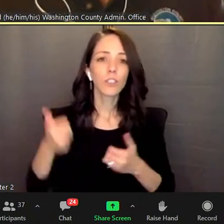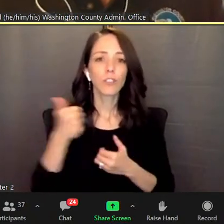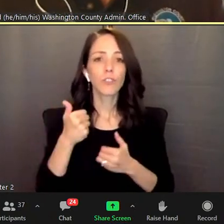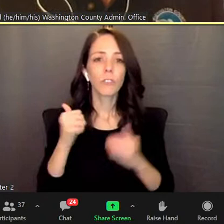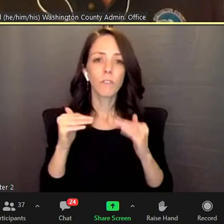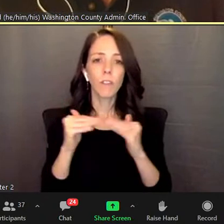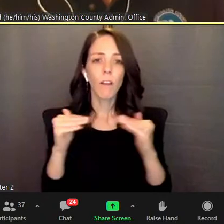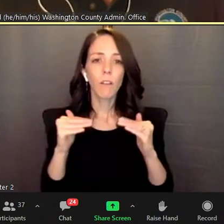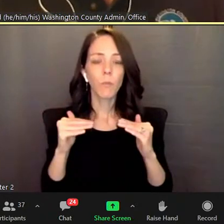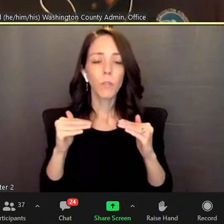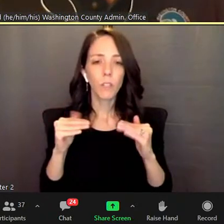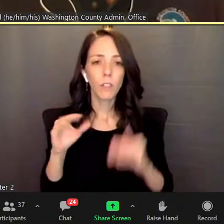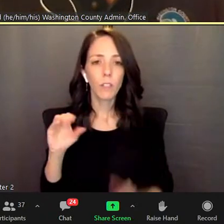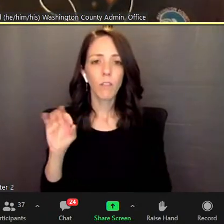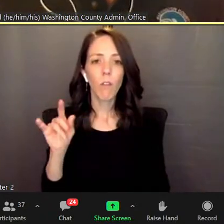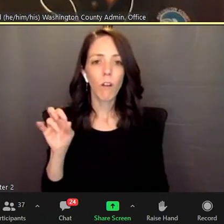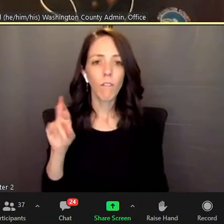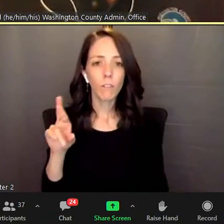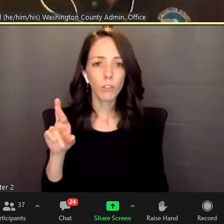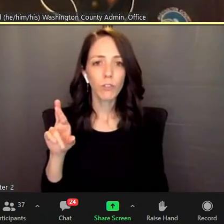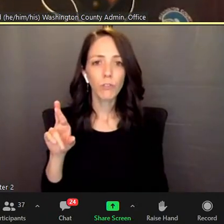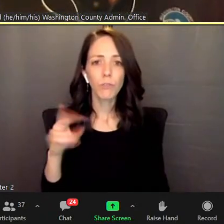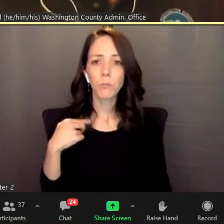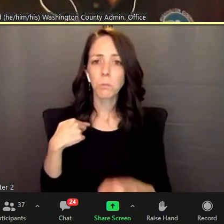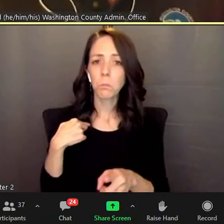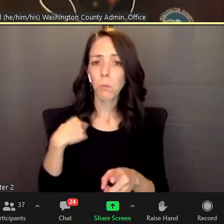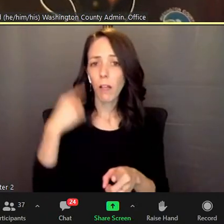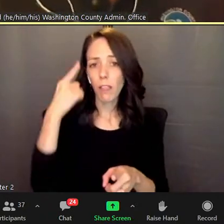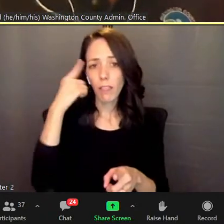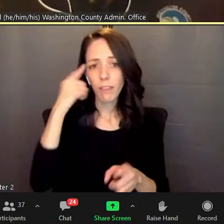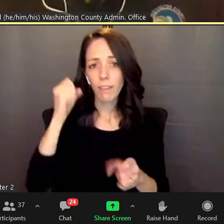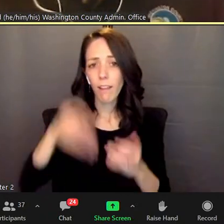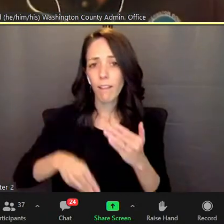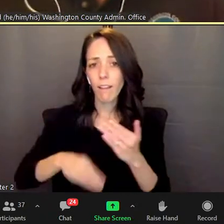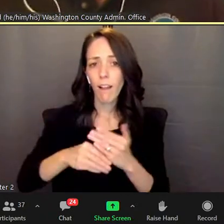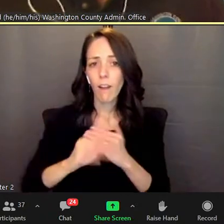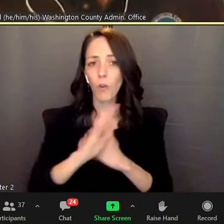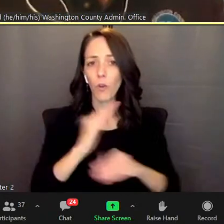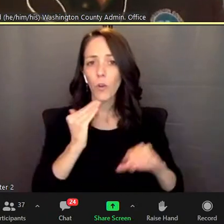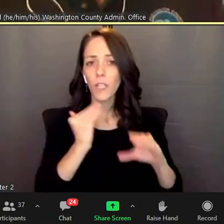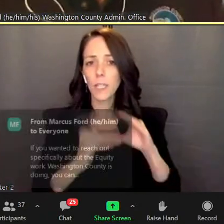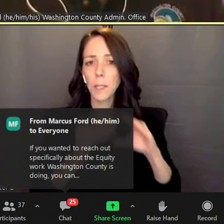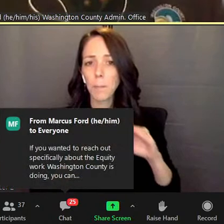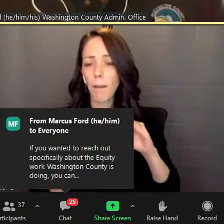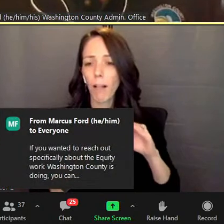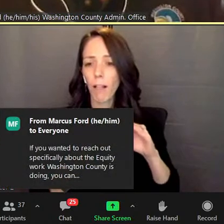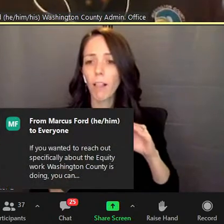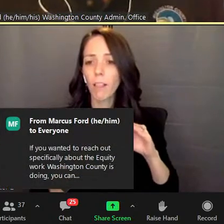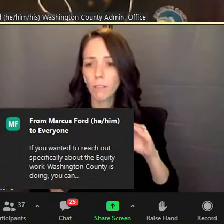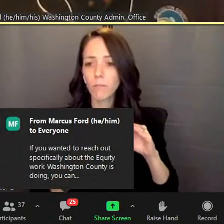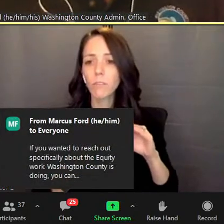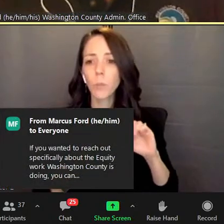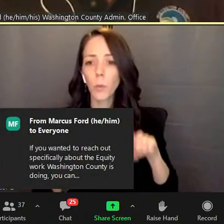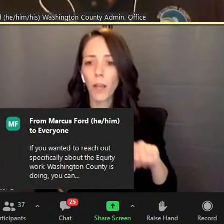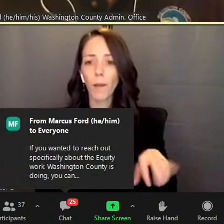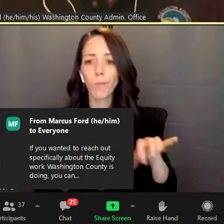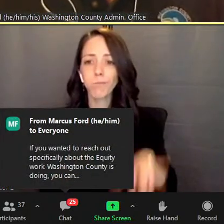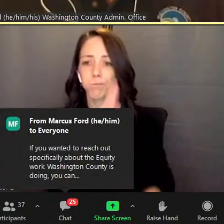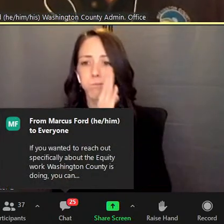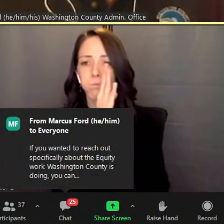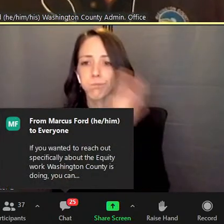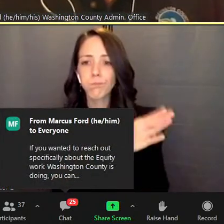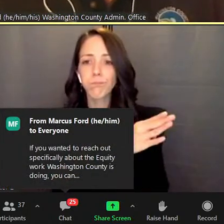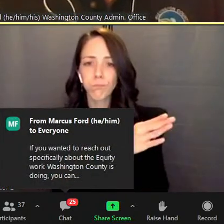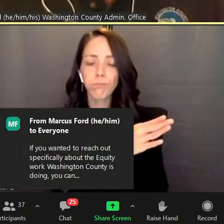her email without her objection, hopefully, into the chat, as well as